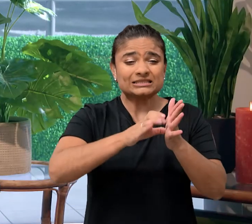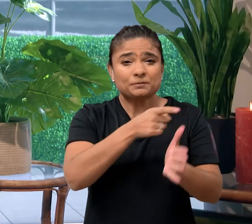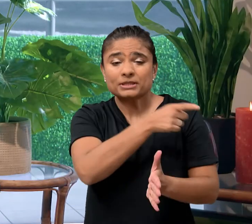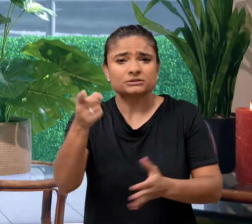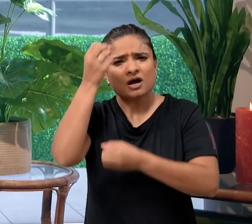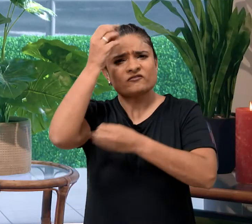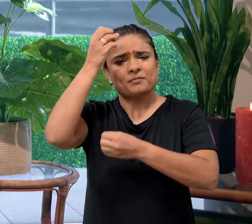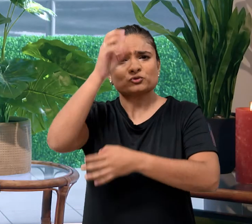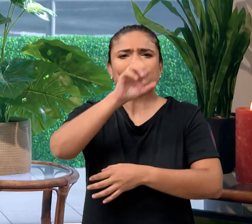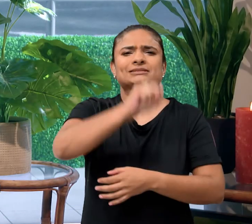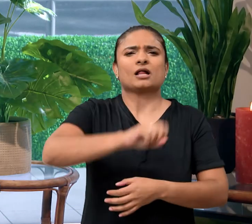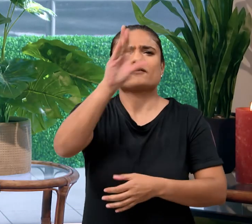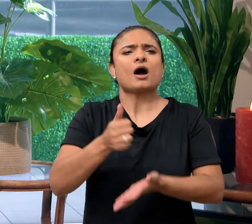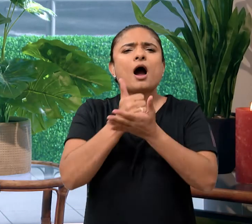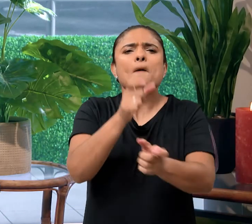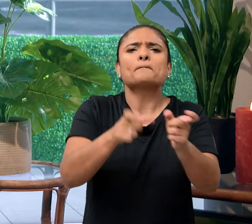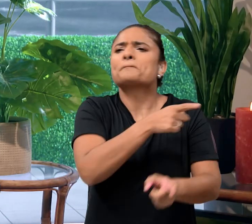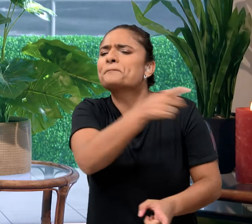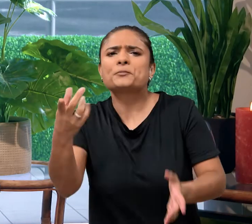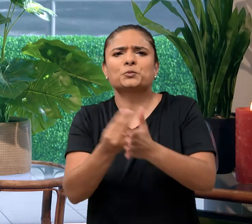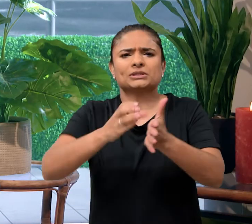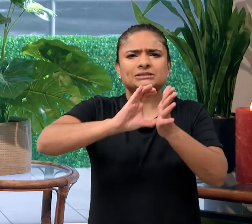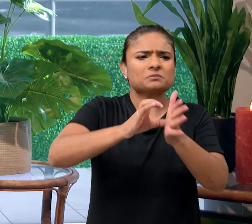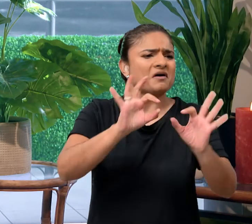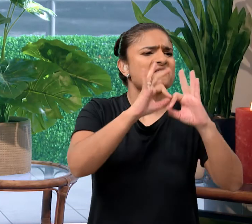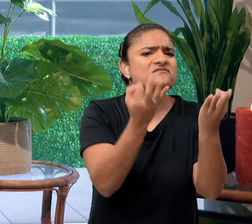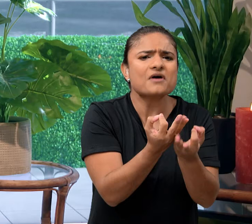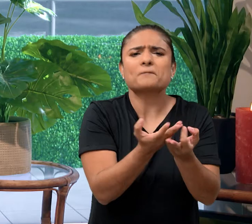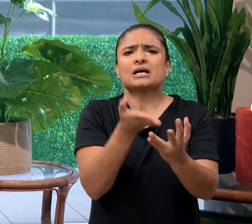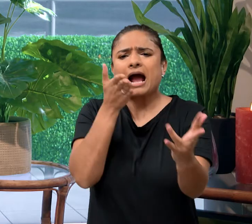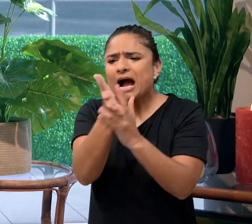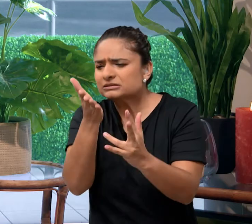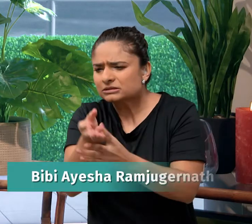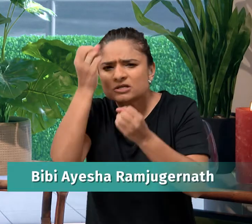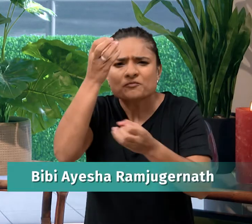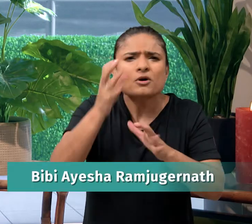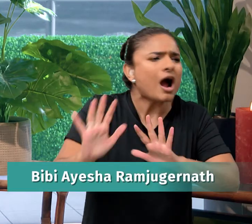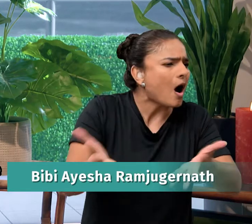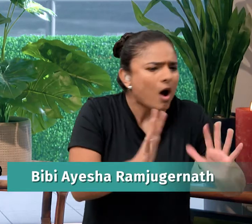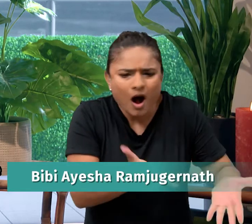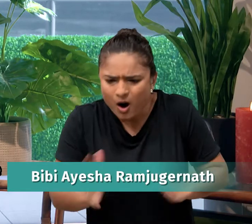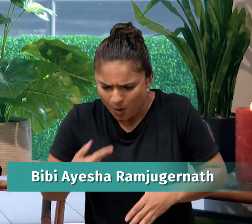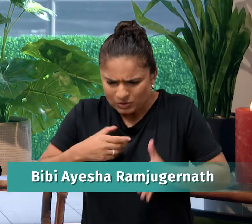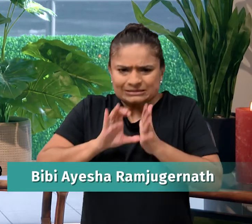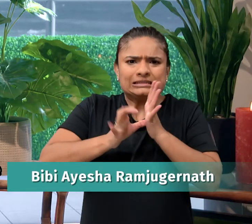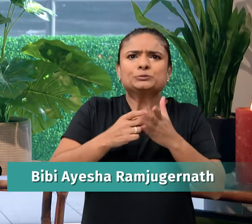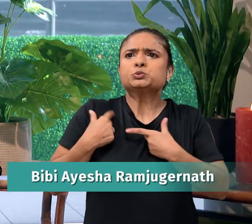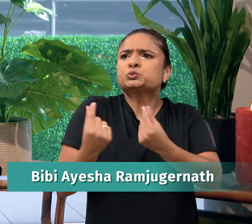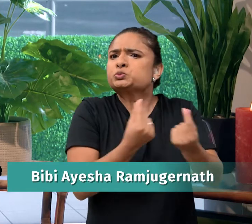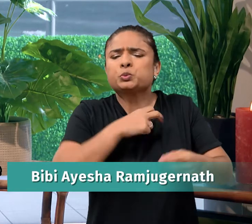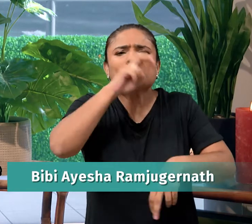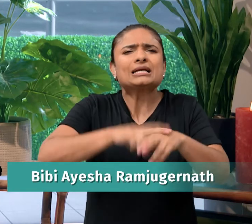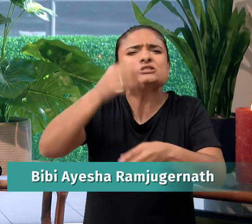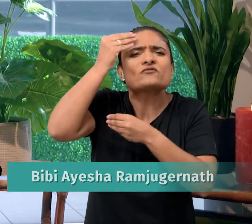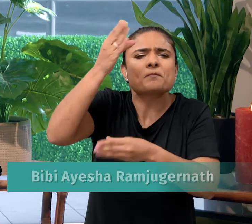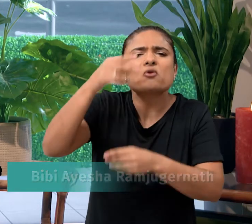Disability Info South Africa assists persons with disabilities and their families in accessing information on the type of services available